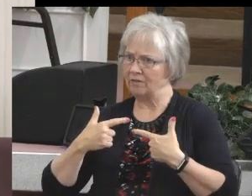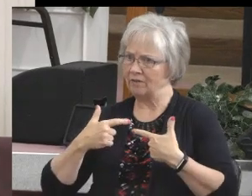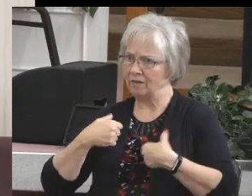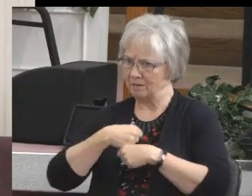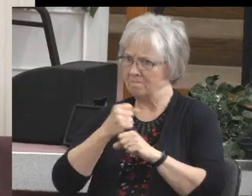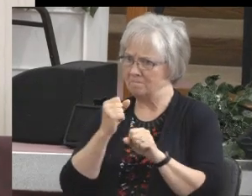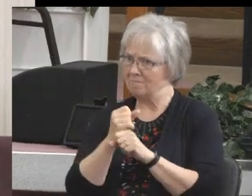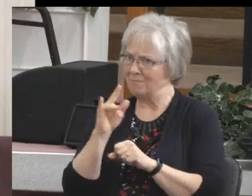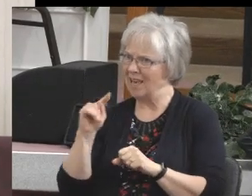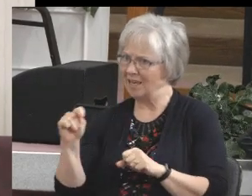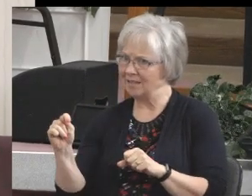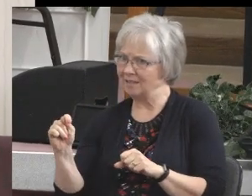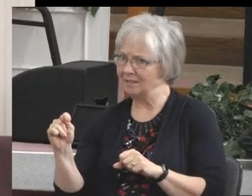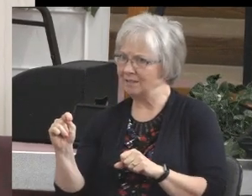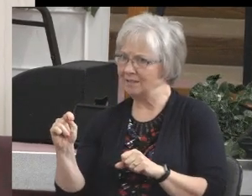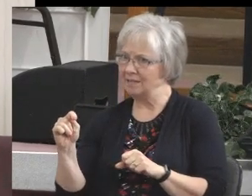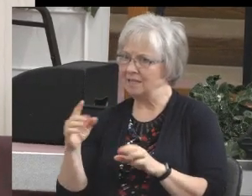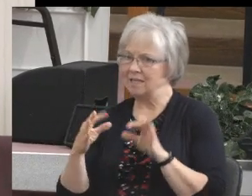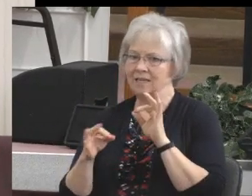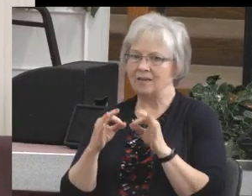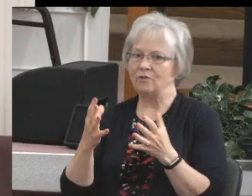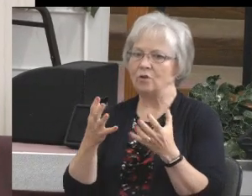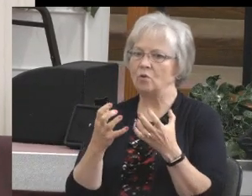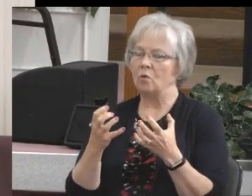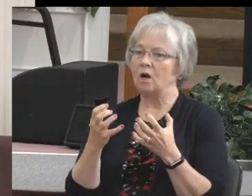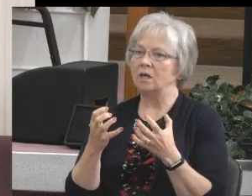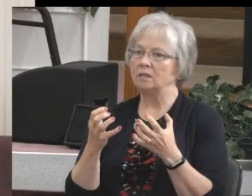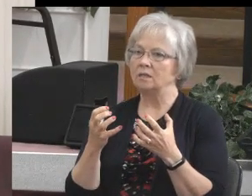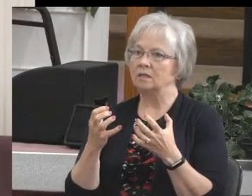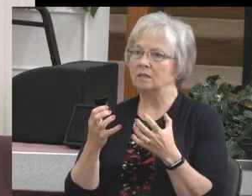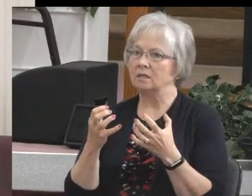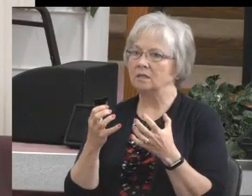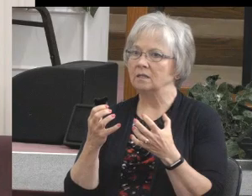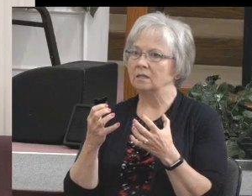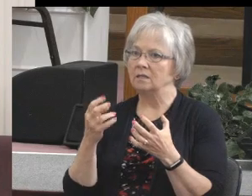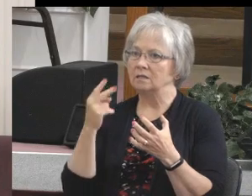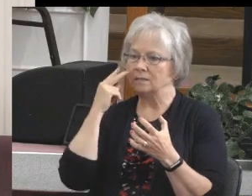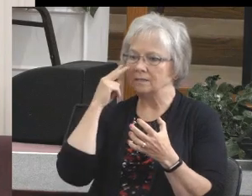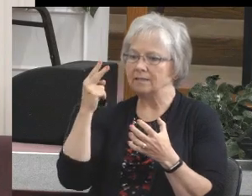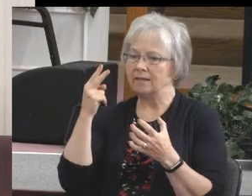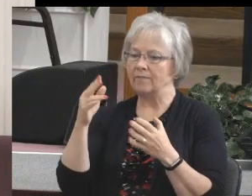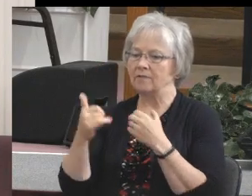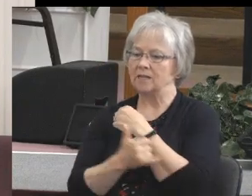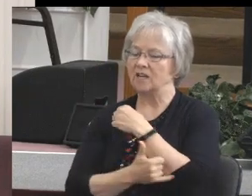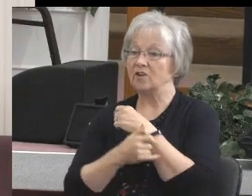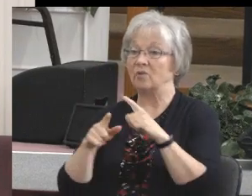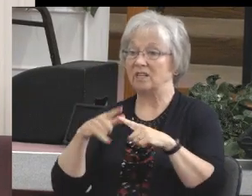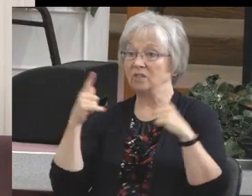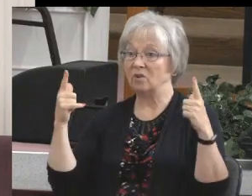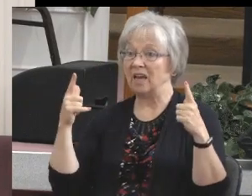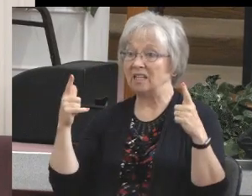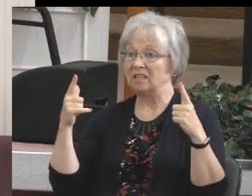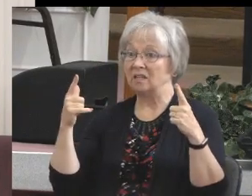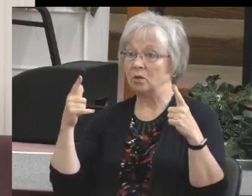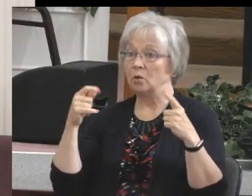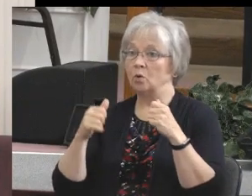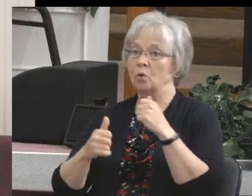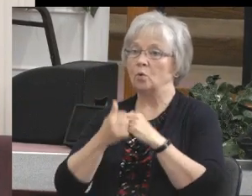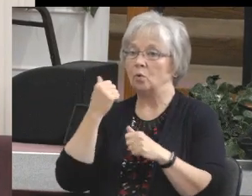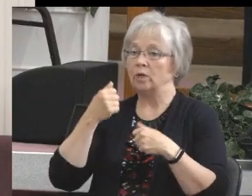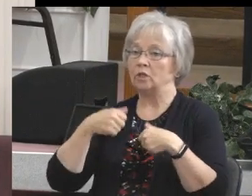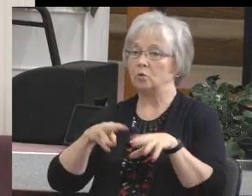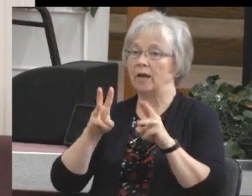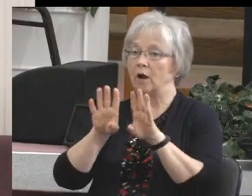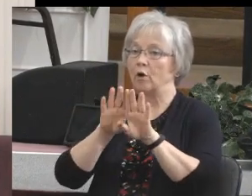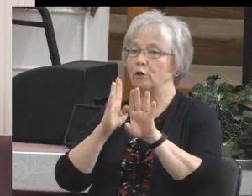country is a great country? See which way the doors are swinging. Here they're swinging in pretty heavily. And people